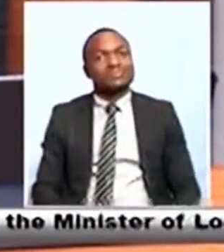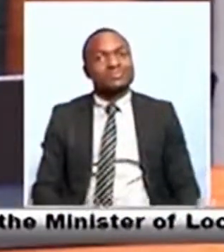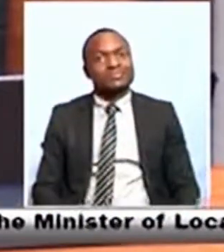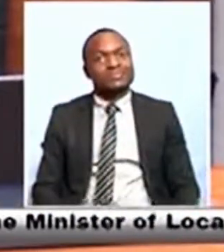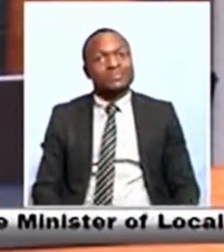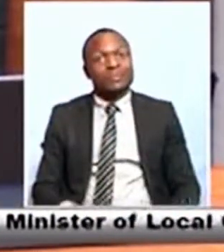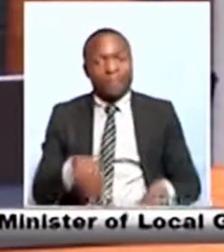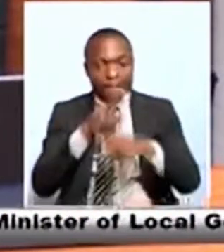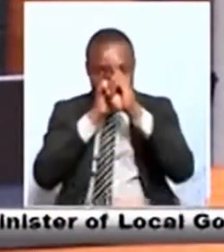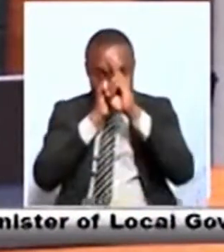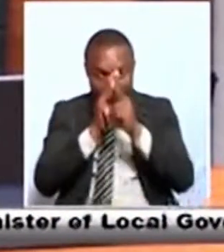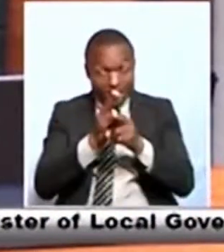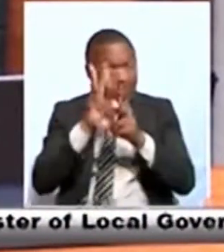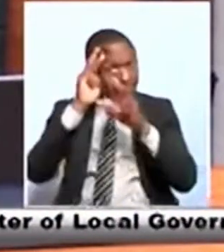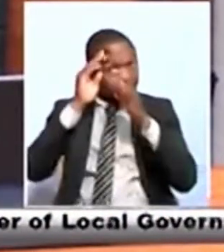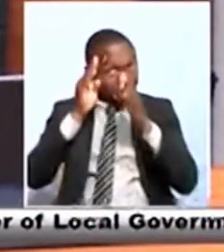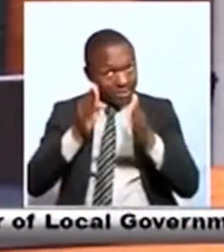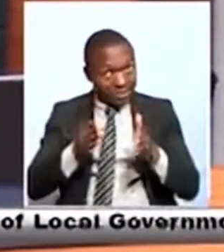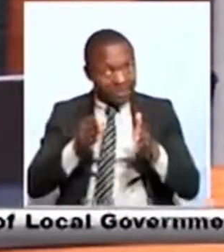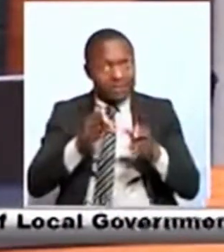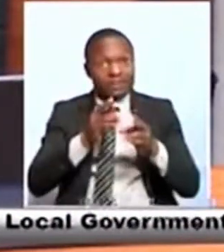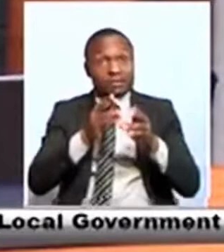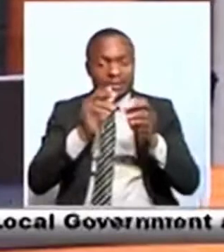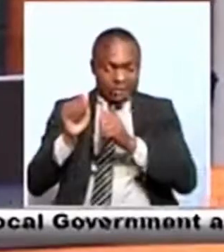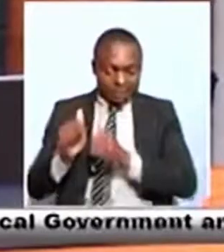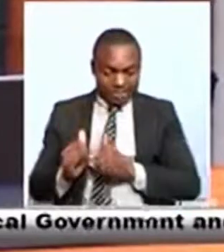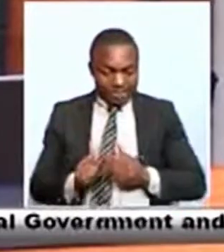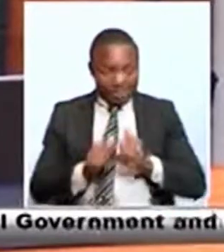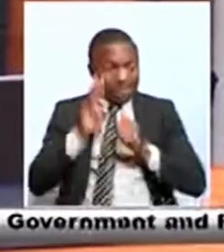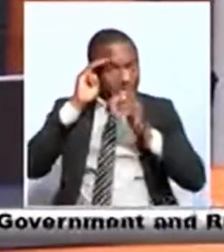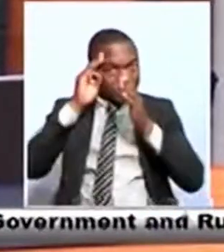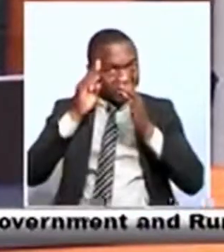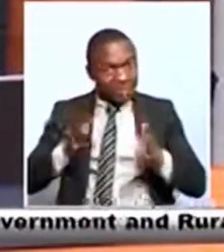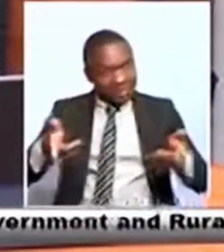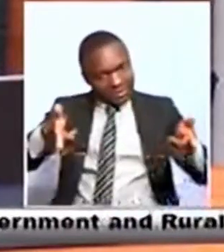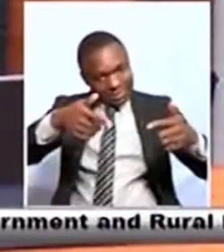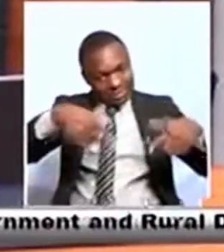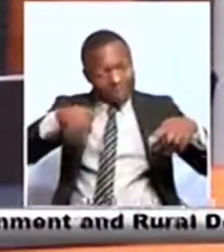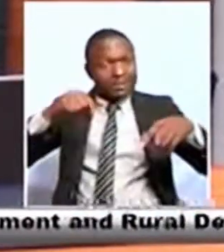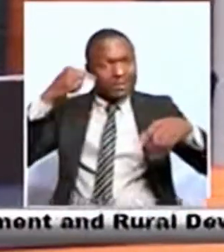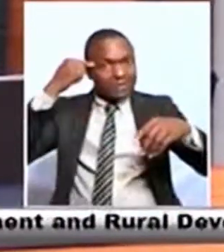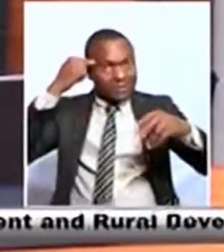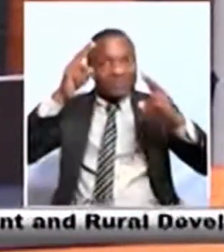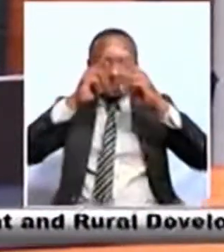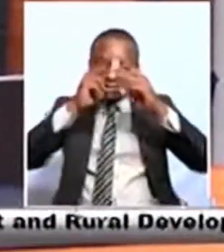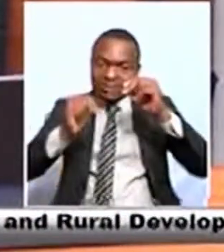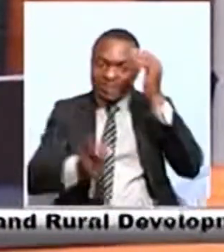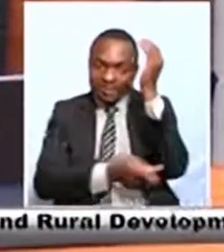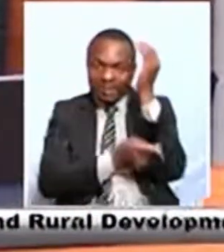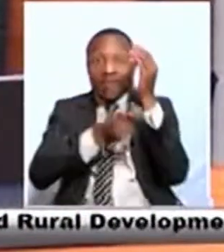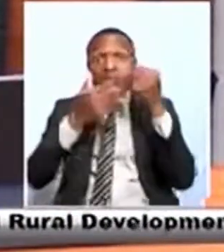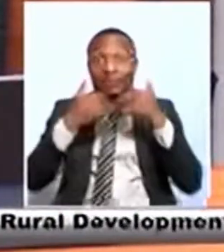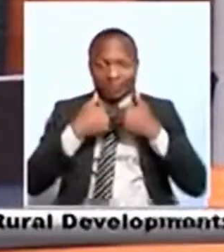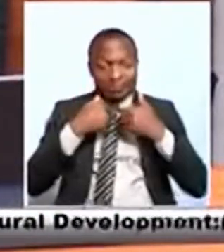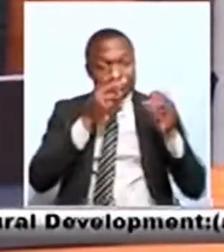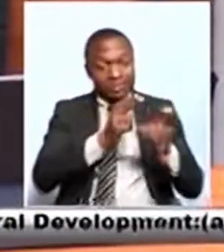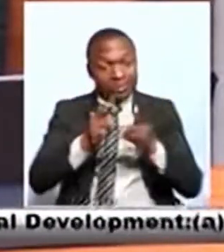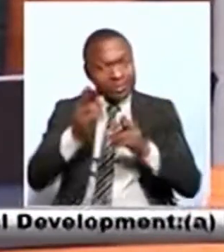The Honorable Minister, the Honorable Acting Minister of Local Government and Rural Development, have you got an answer for